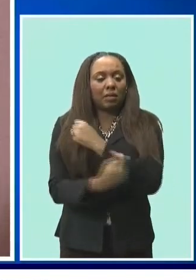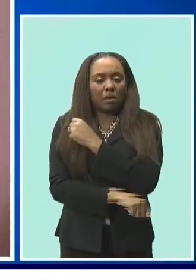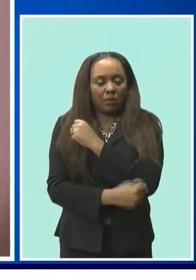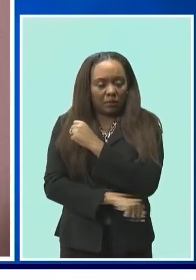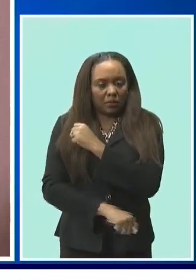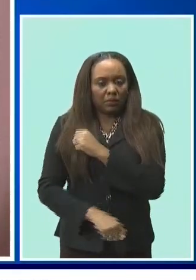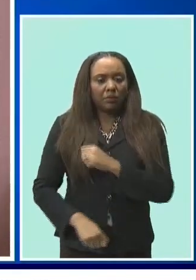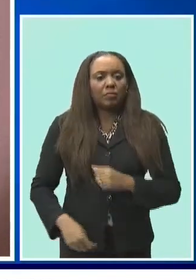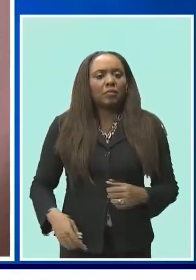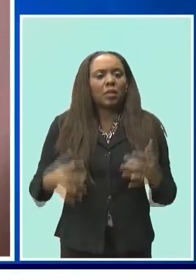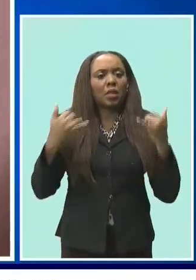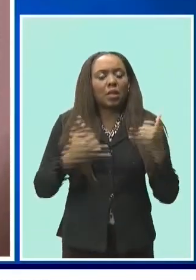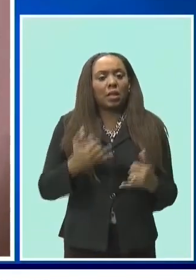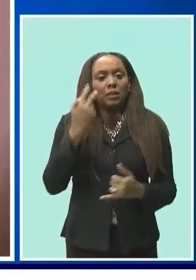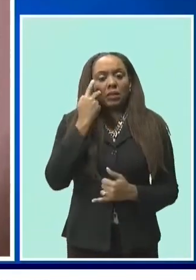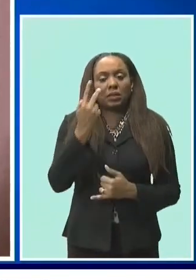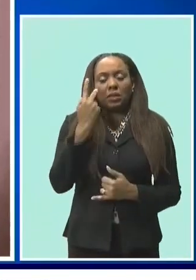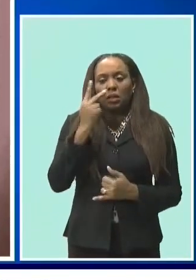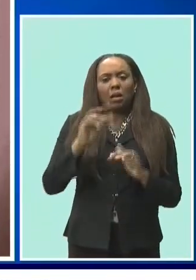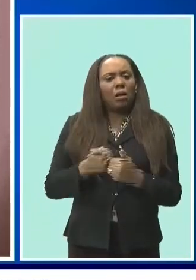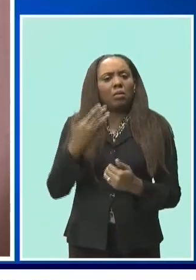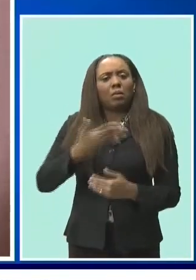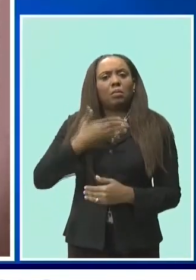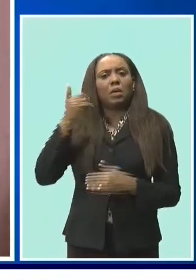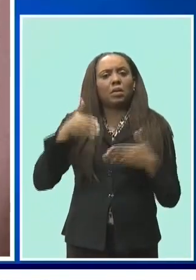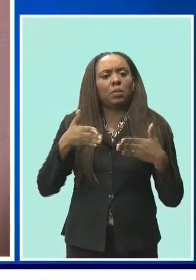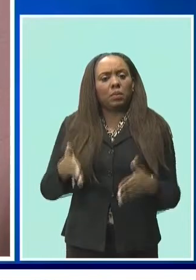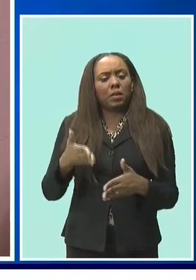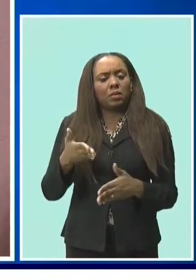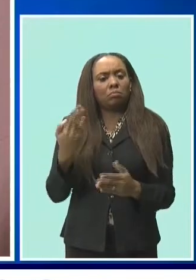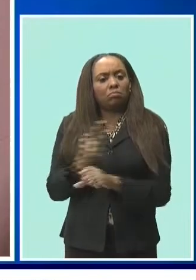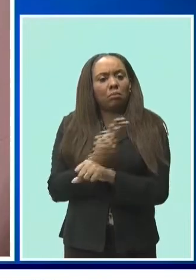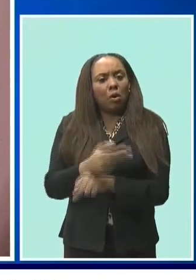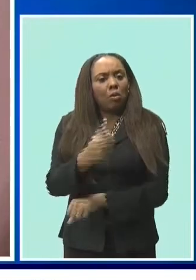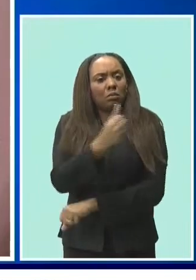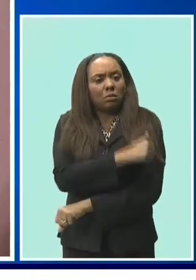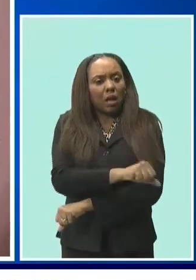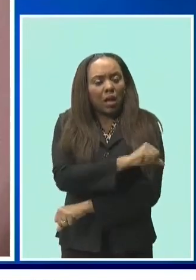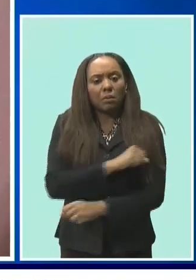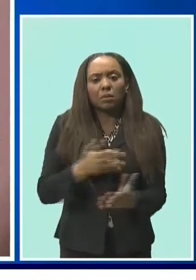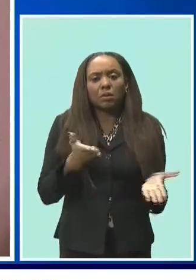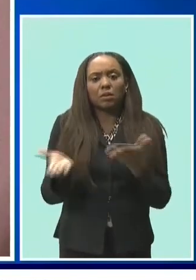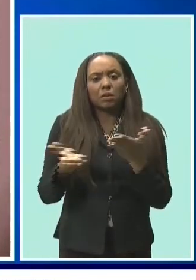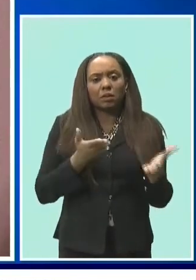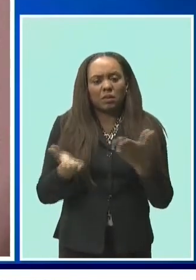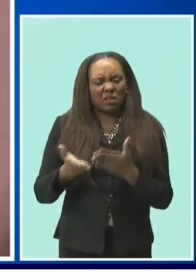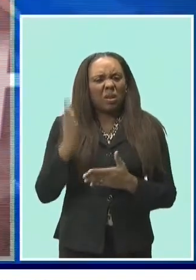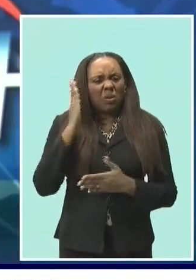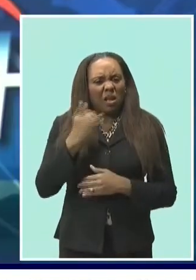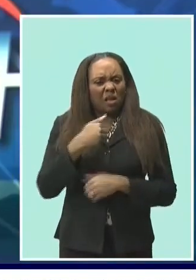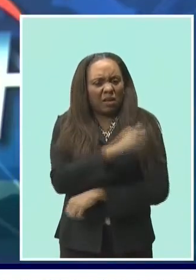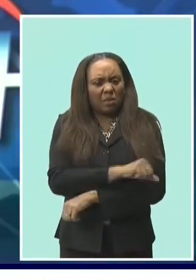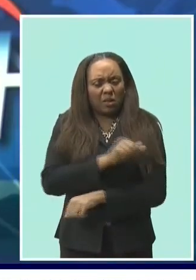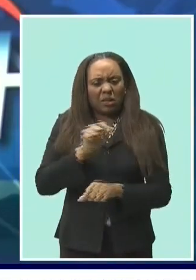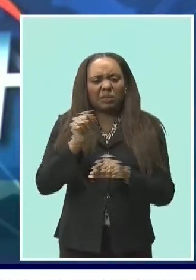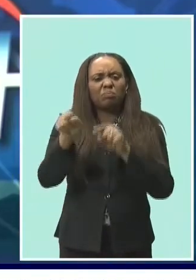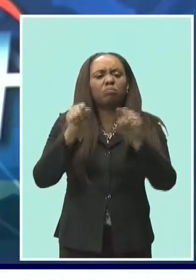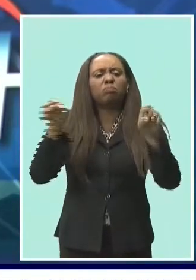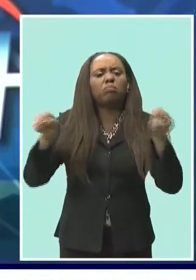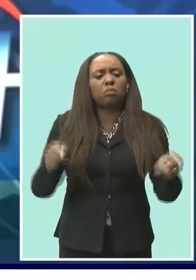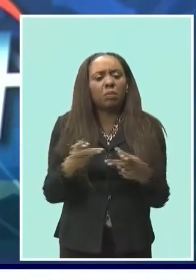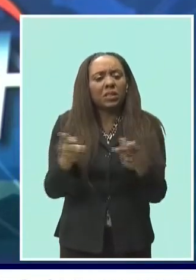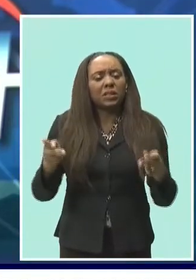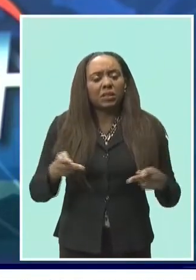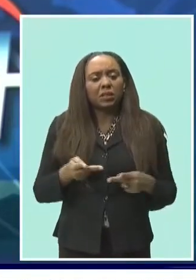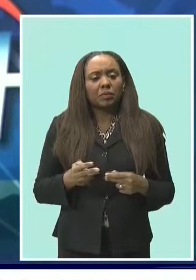at and to see how best we can utilize the ambulance service, and there will be some decentralization. Management